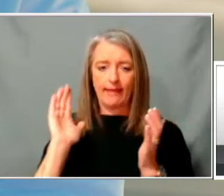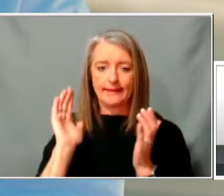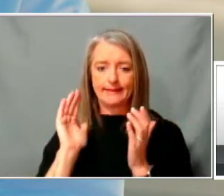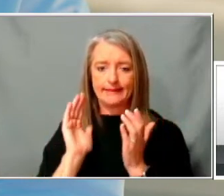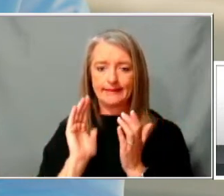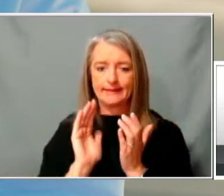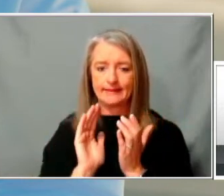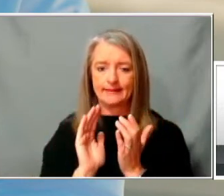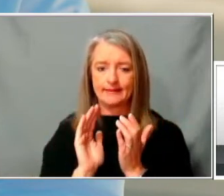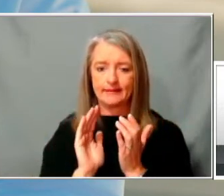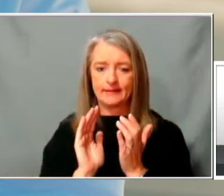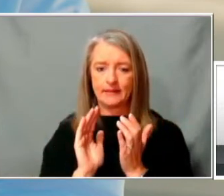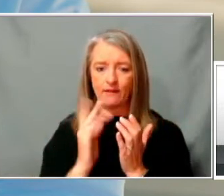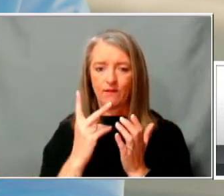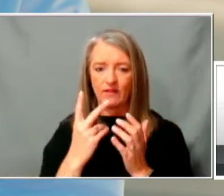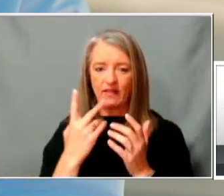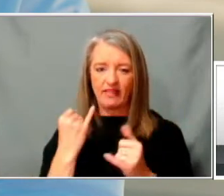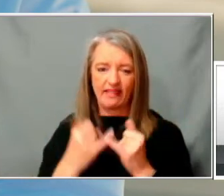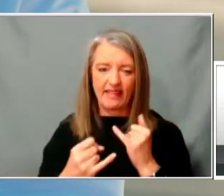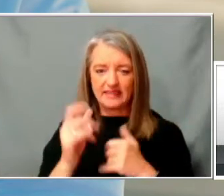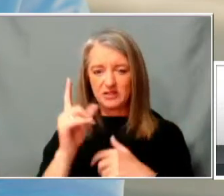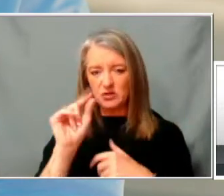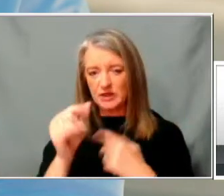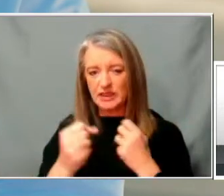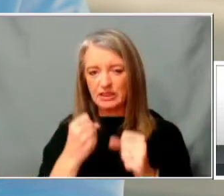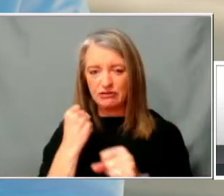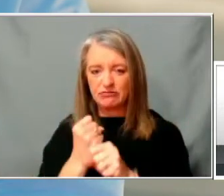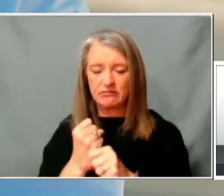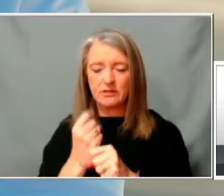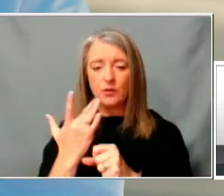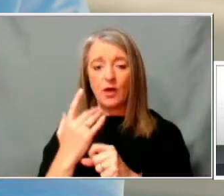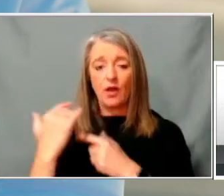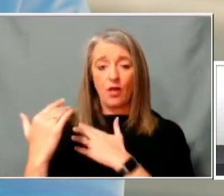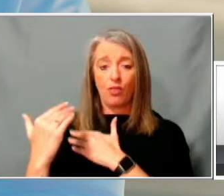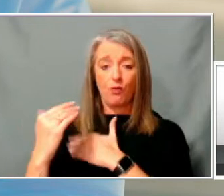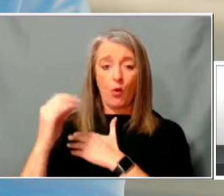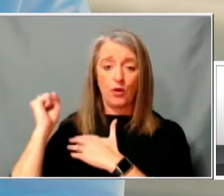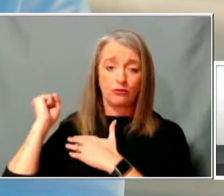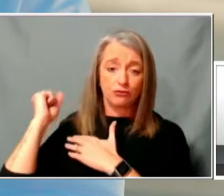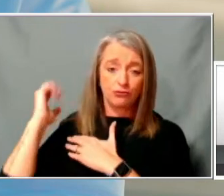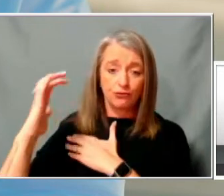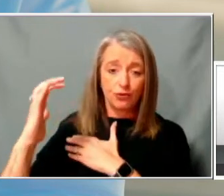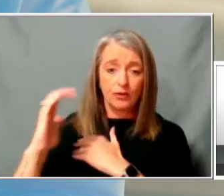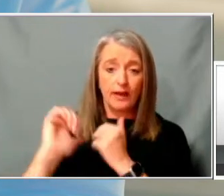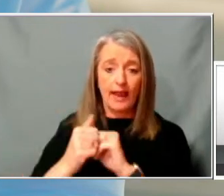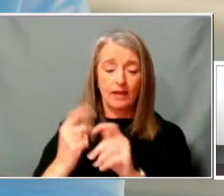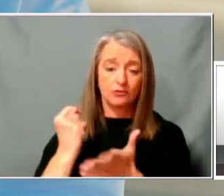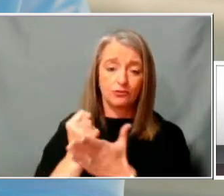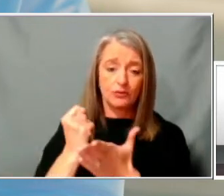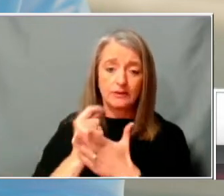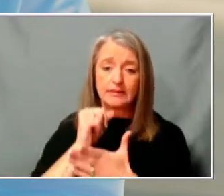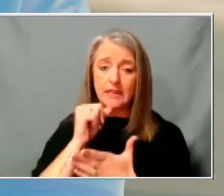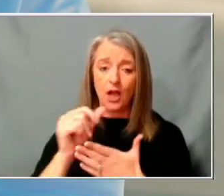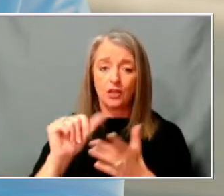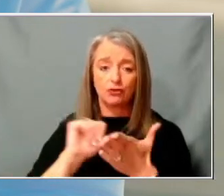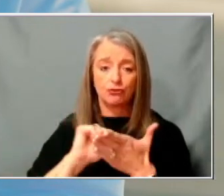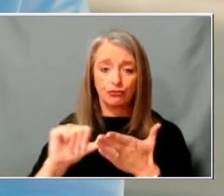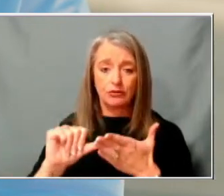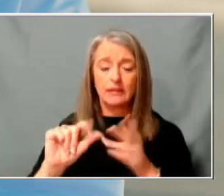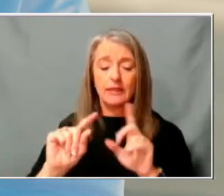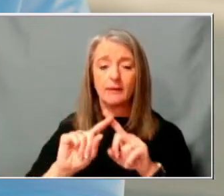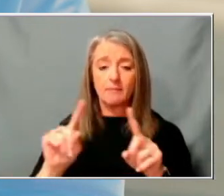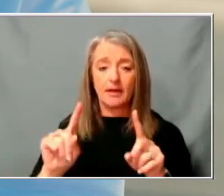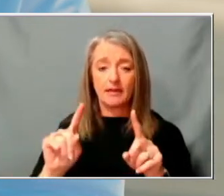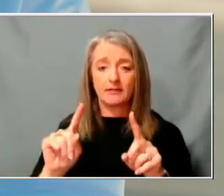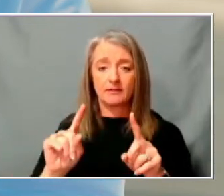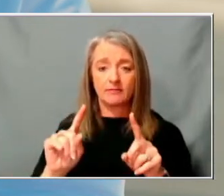the last few decades as we understand more about throwing shoulders and how to best treat these non-surgically. But to,